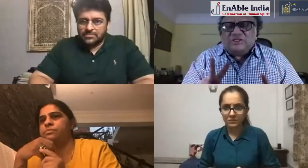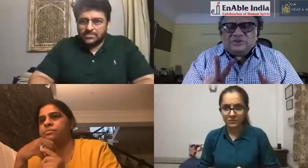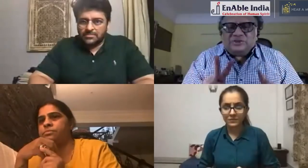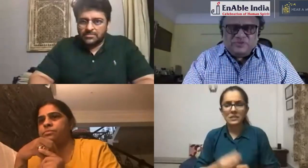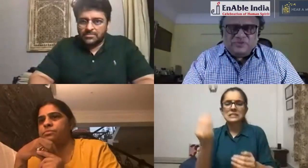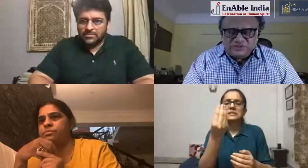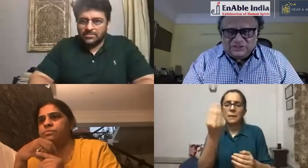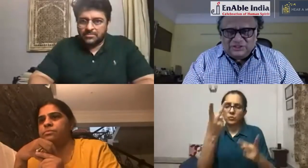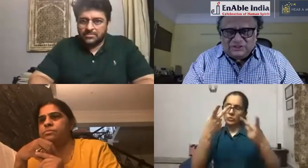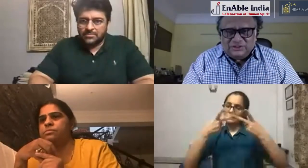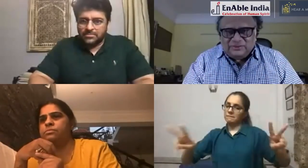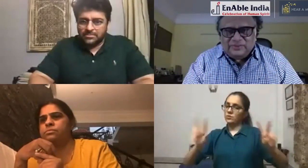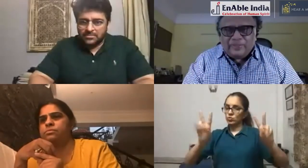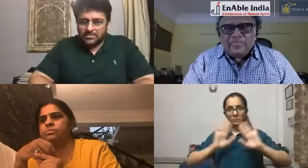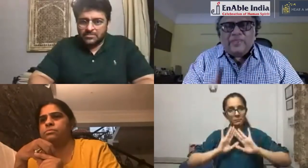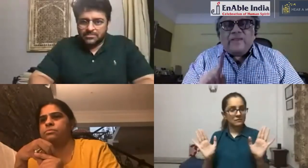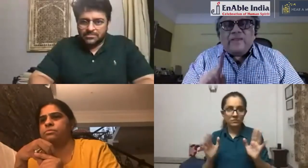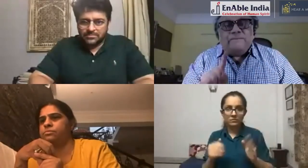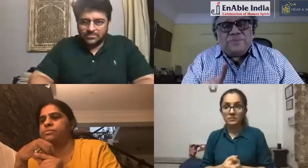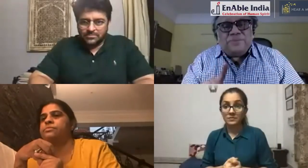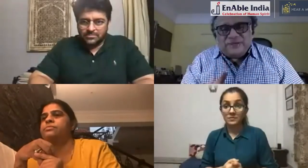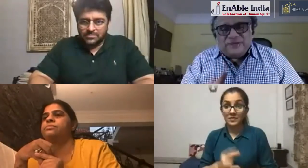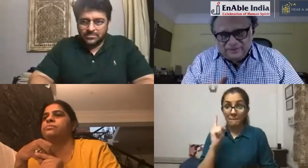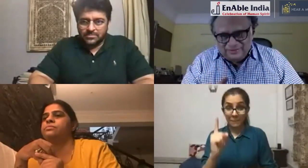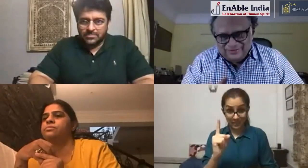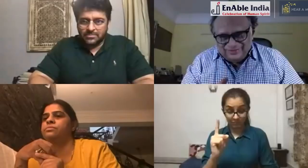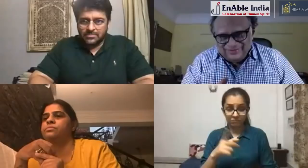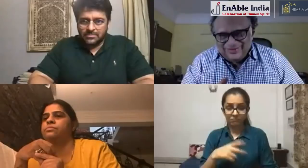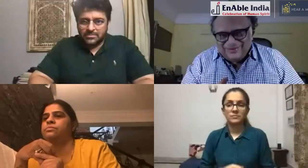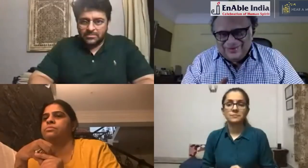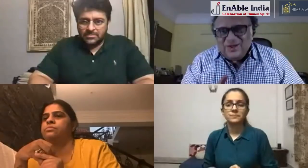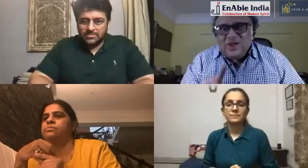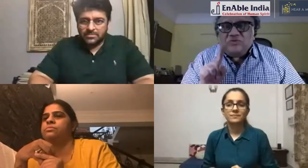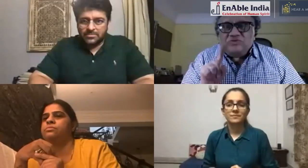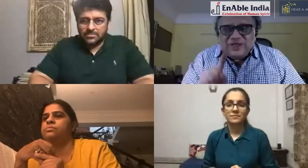These are the two differences, but